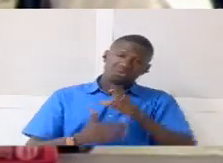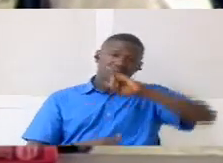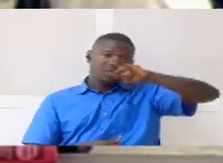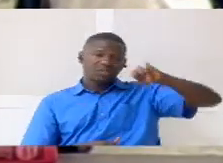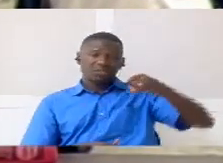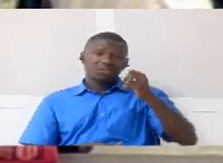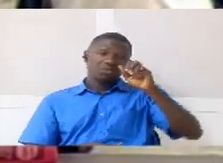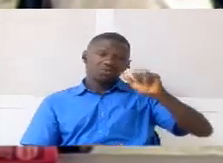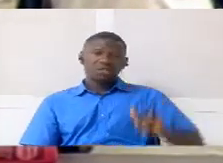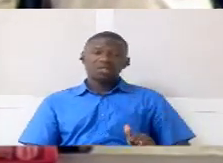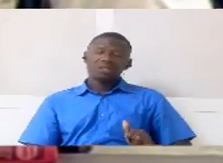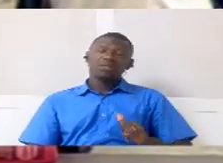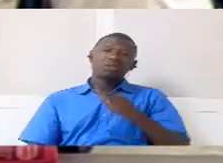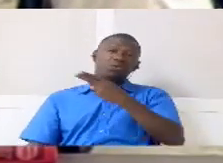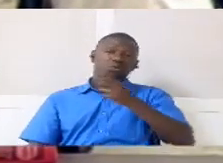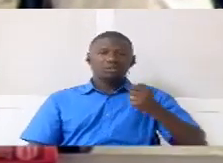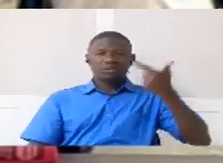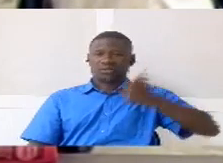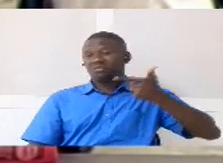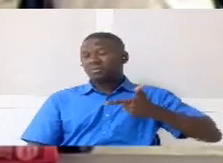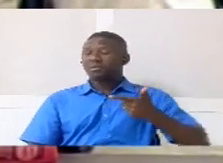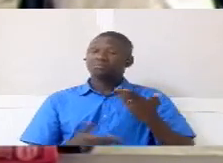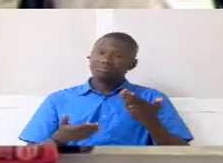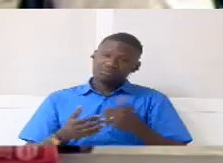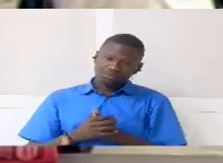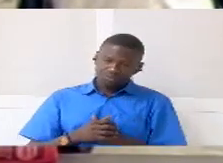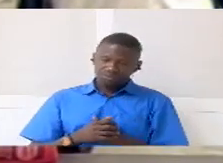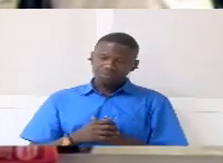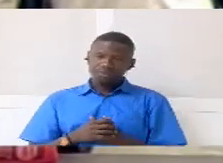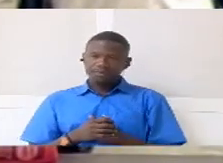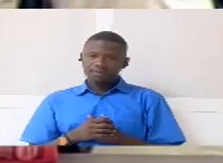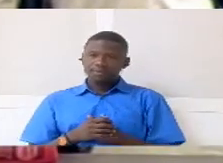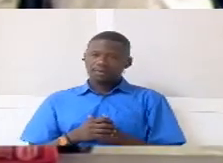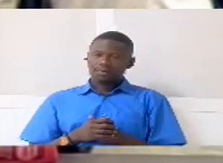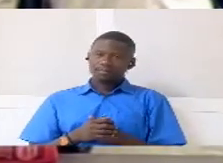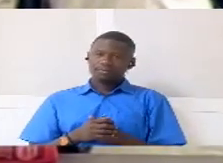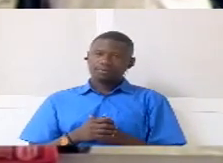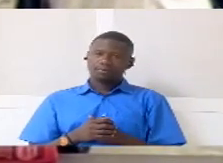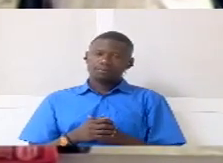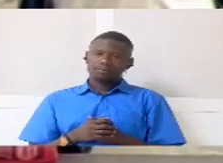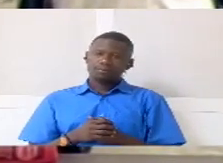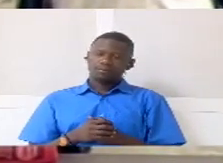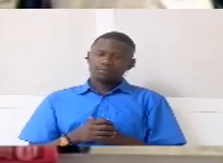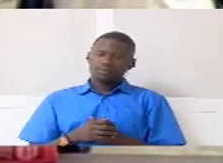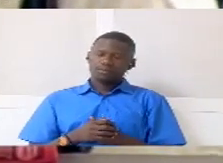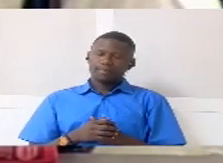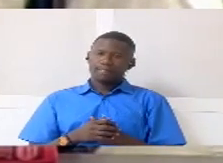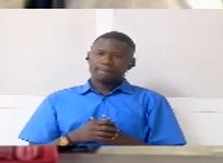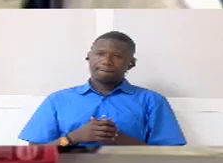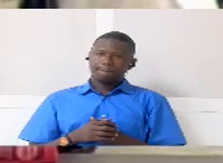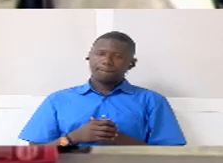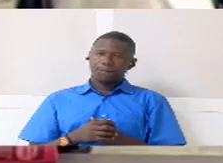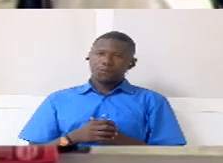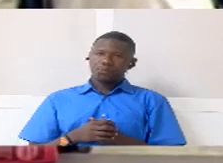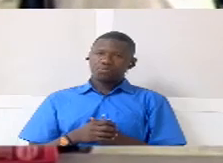nsinalundia mokono, kole ya kolu menu soto ntakasodo kubundala, kolu lata je nyaming, kadamuta